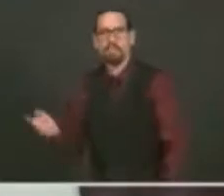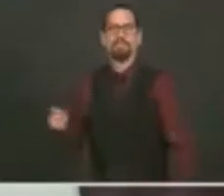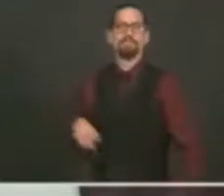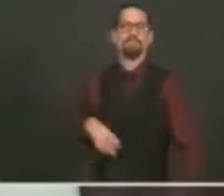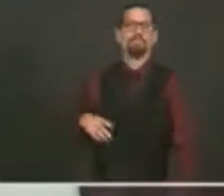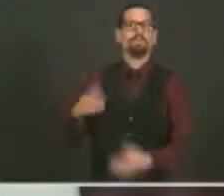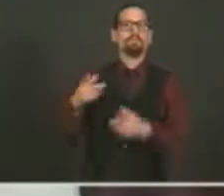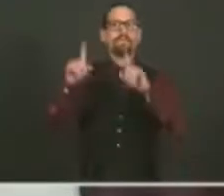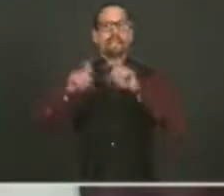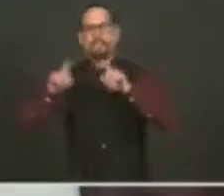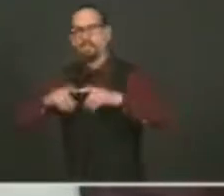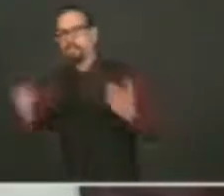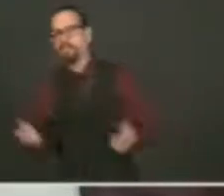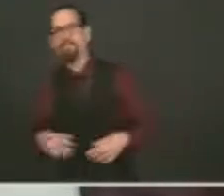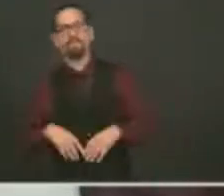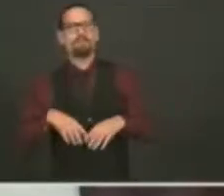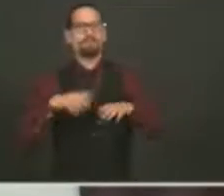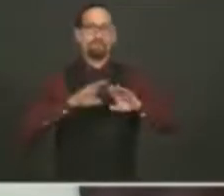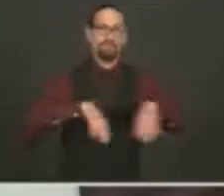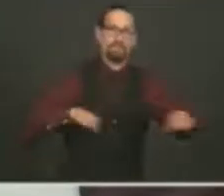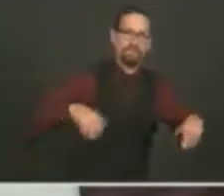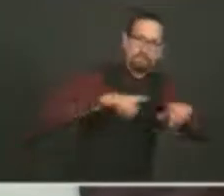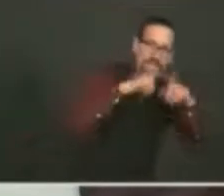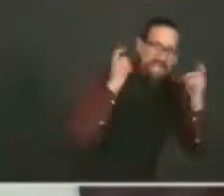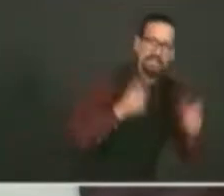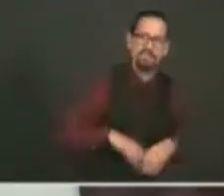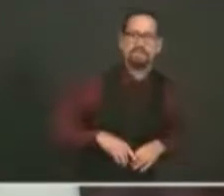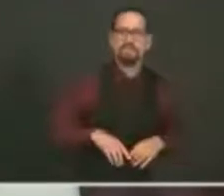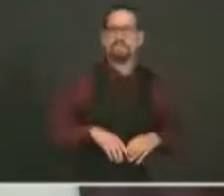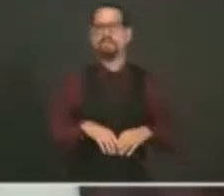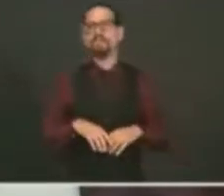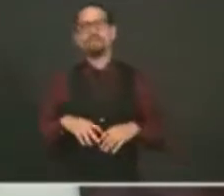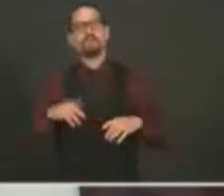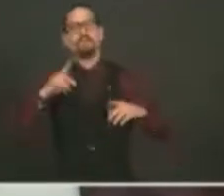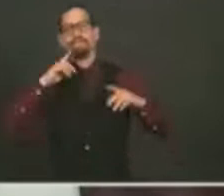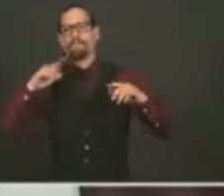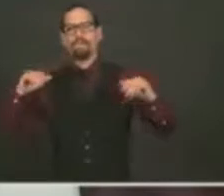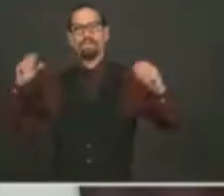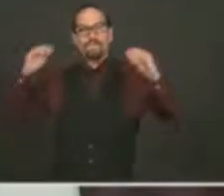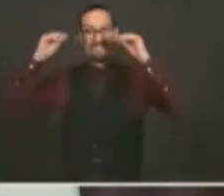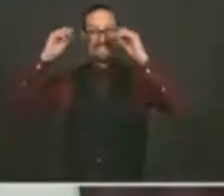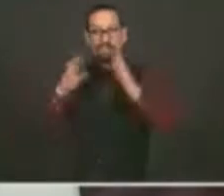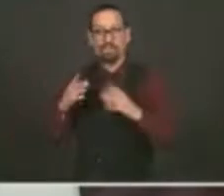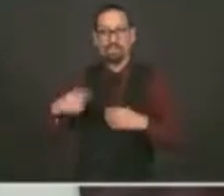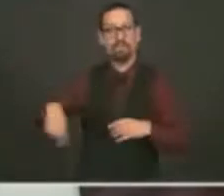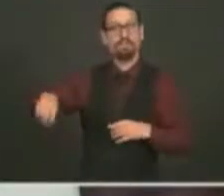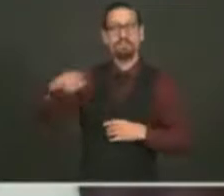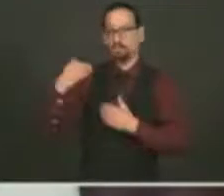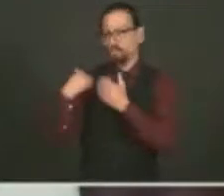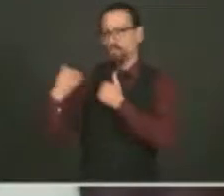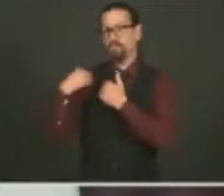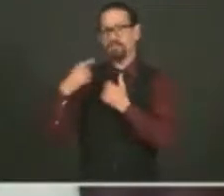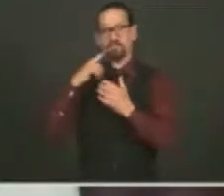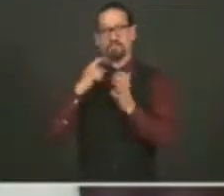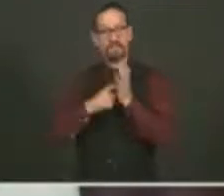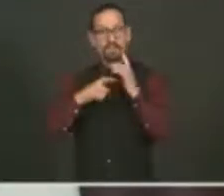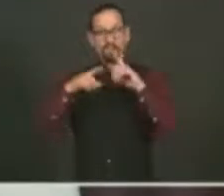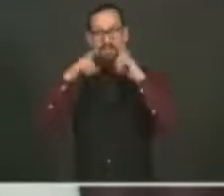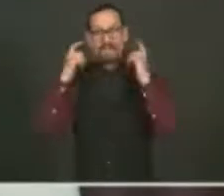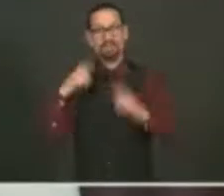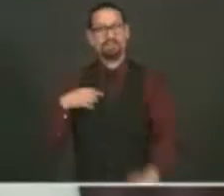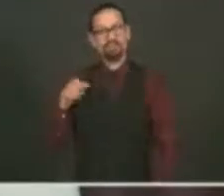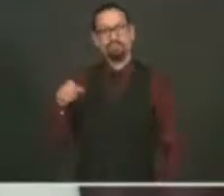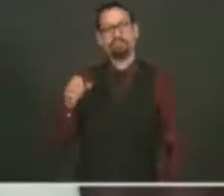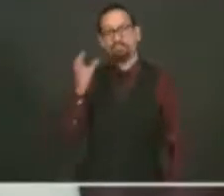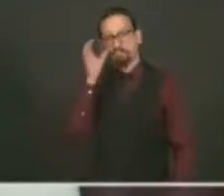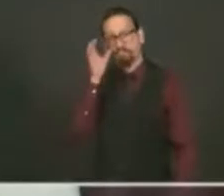We're requiring children to wear masks, which was asked of us by the teachers. So I hear you, I hear